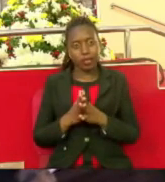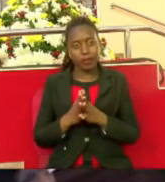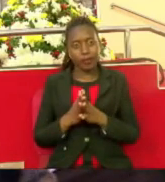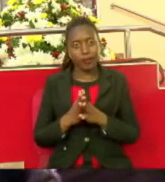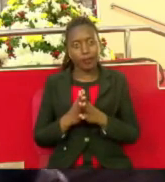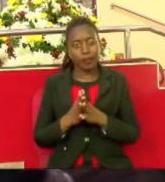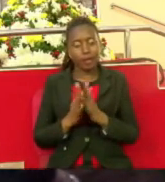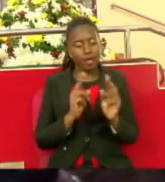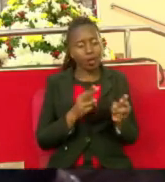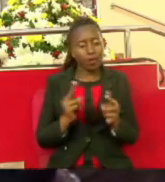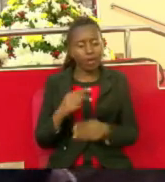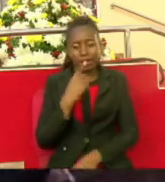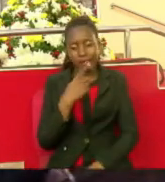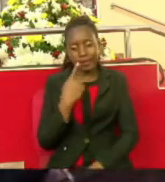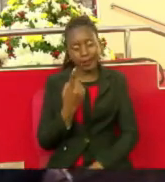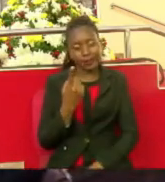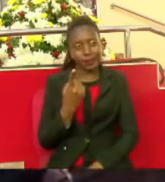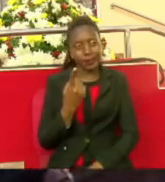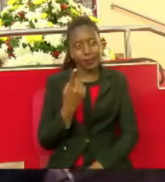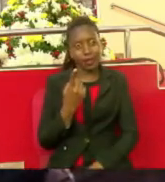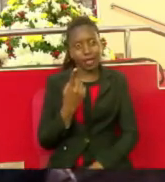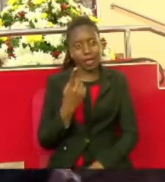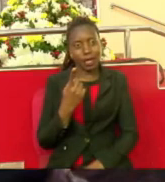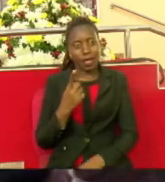They normally say, when the student is ready,